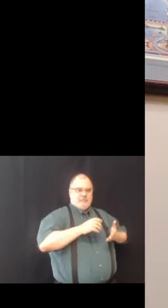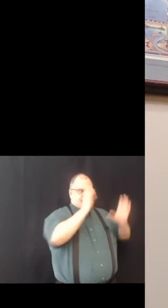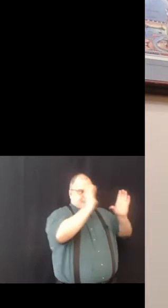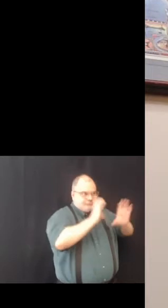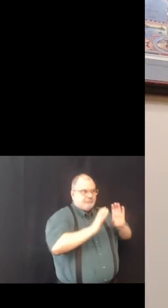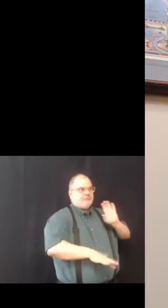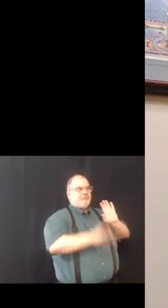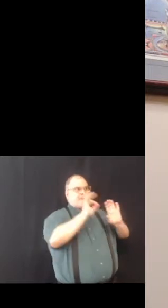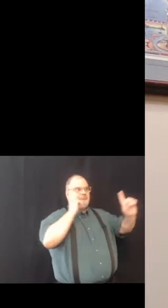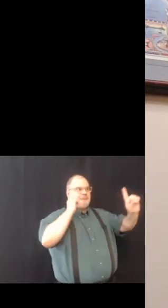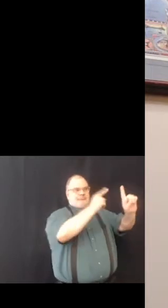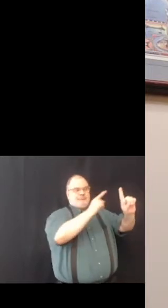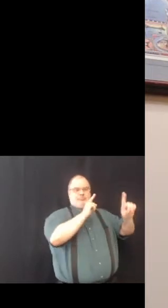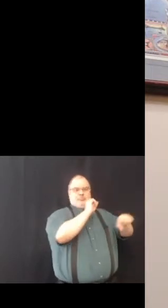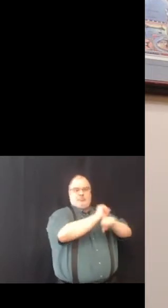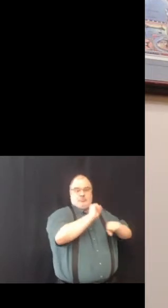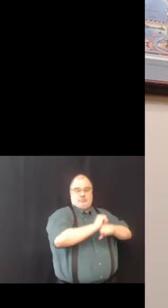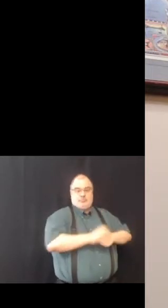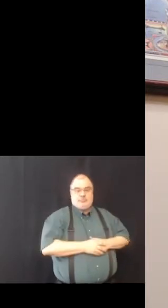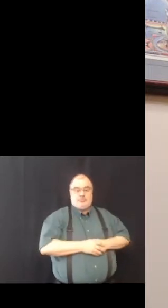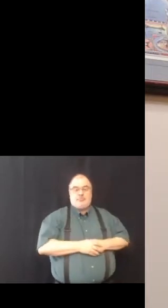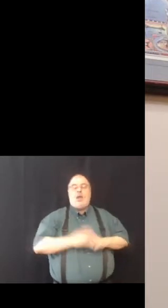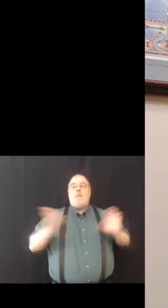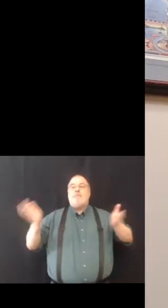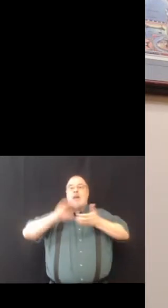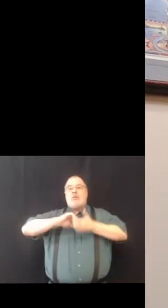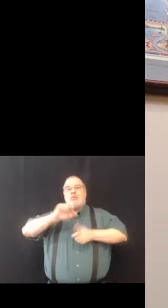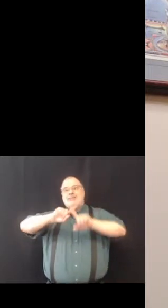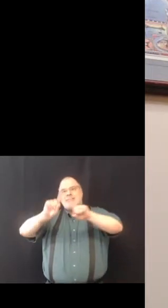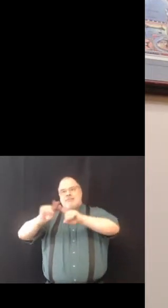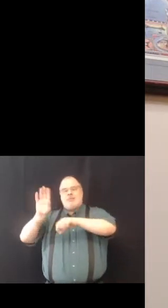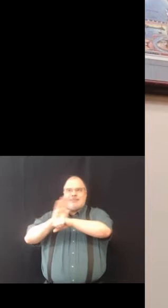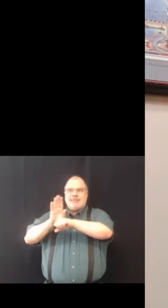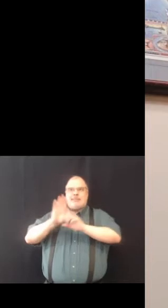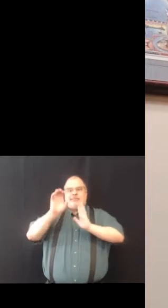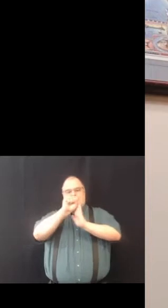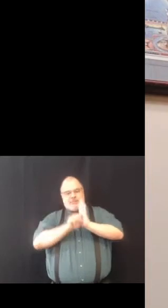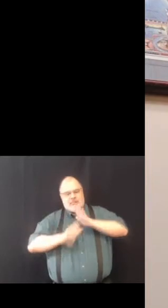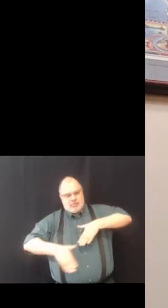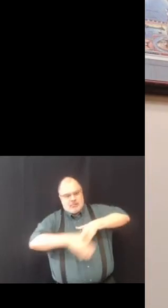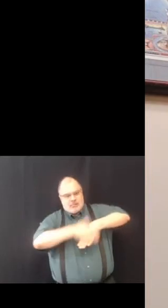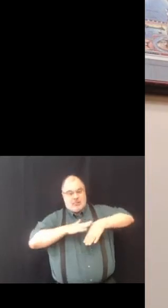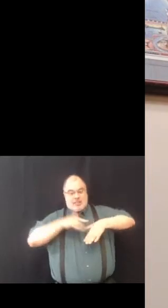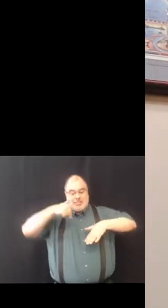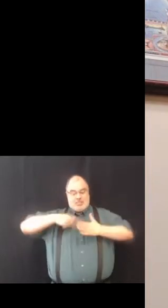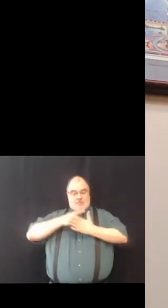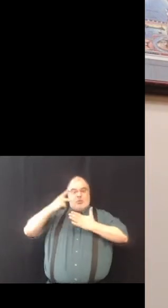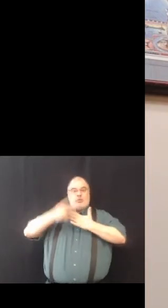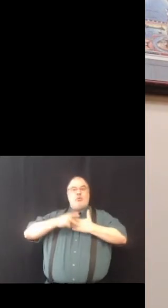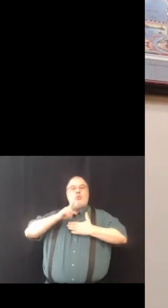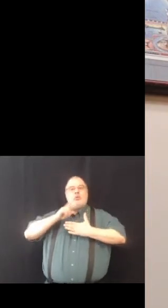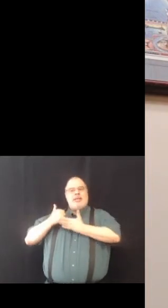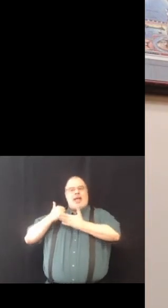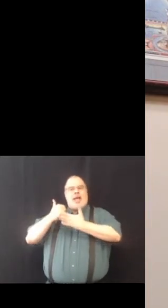their continued growth. By partnering with other businesses and organizations throughout the state, this program strengthens Florida's economy,